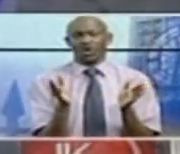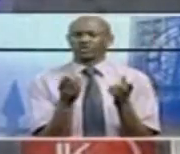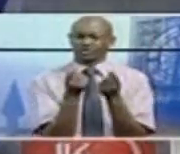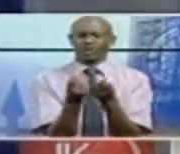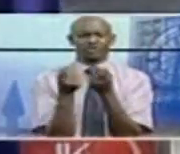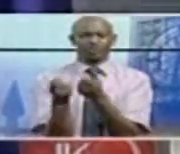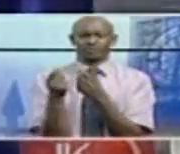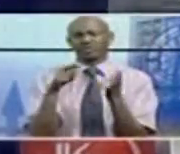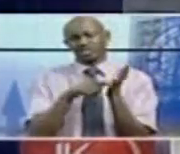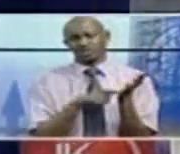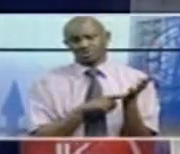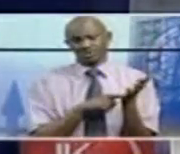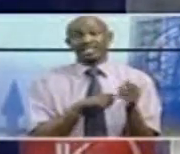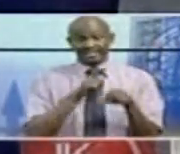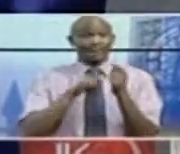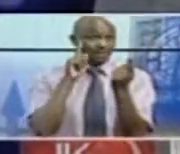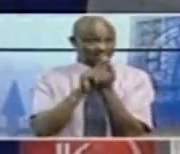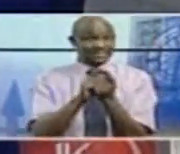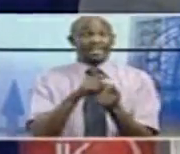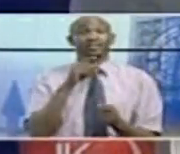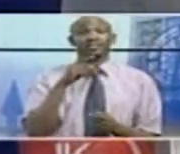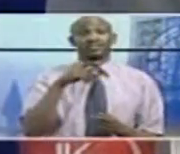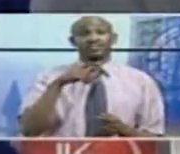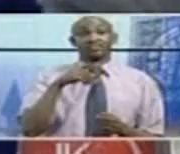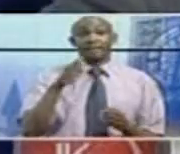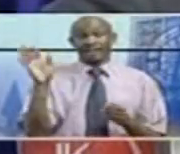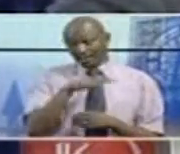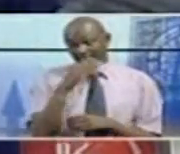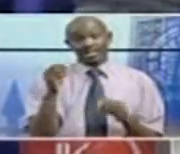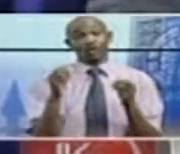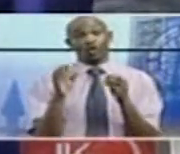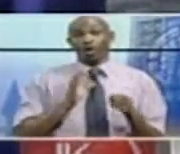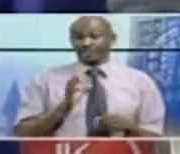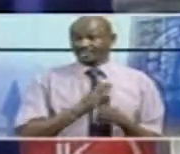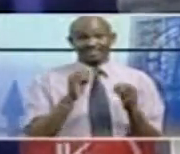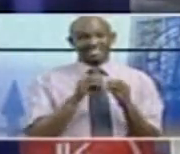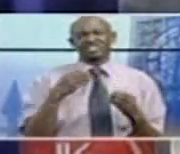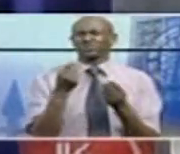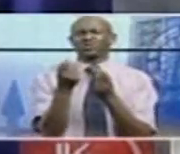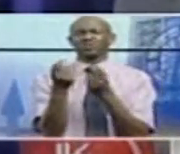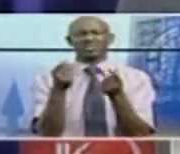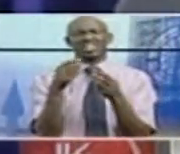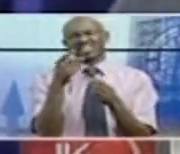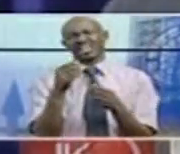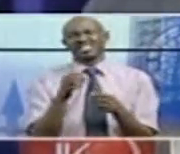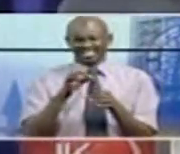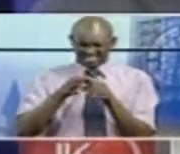issues. That's because petty when issue. We meet in parliamentary committee meetings, we always have those small things you call Senator T. That is not the discussion. The discussion